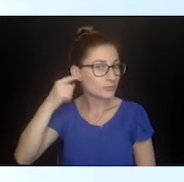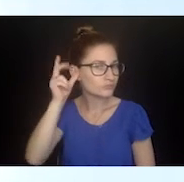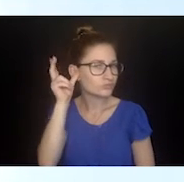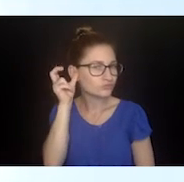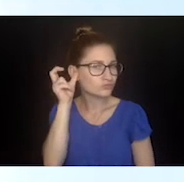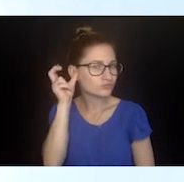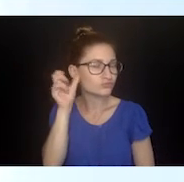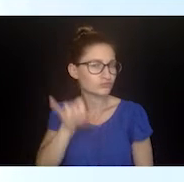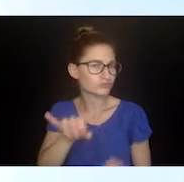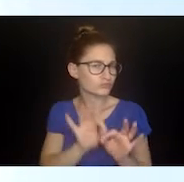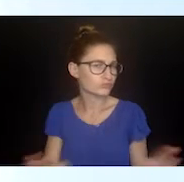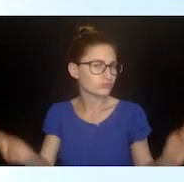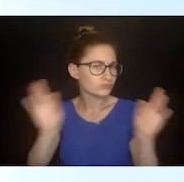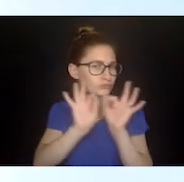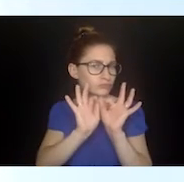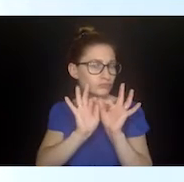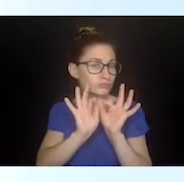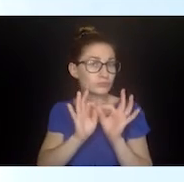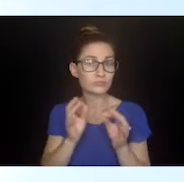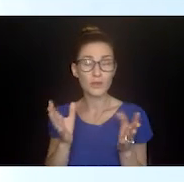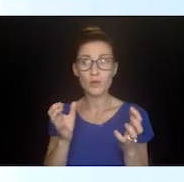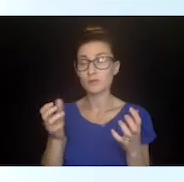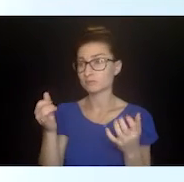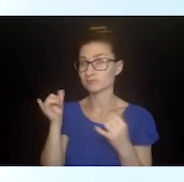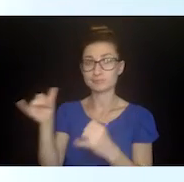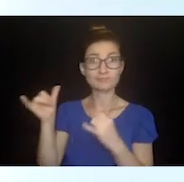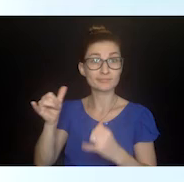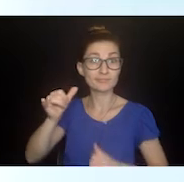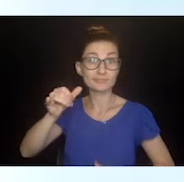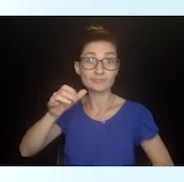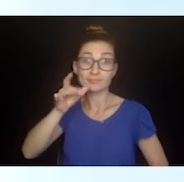I want him to hear just like his father and I.